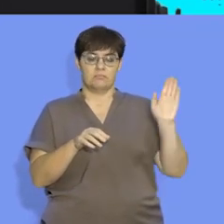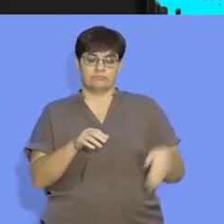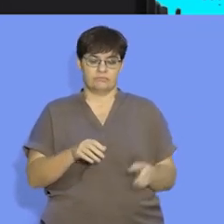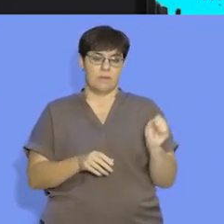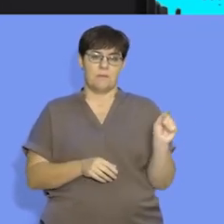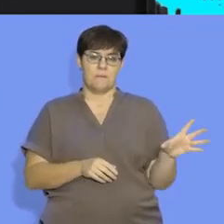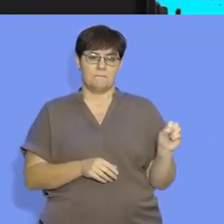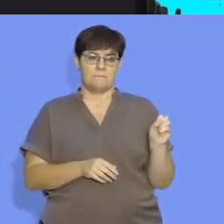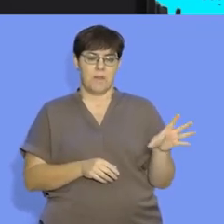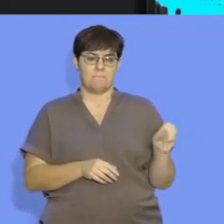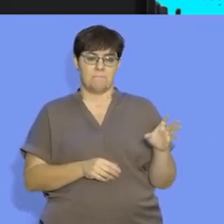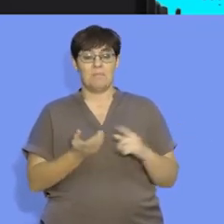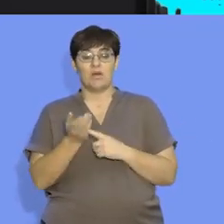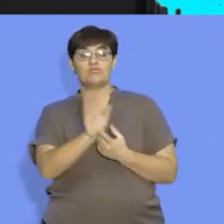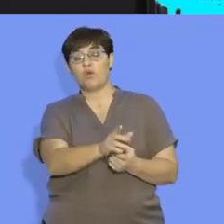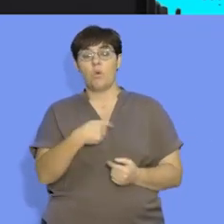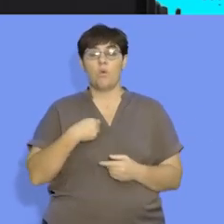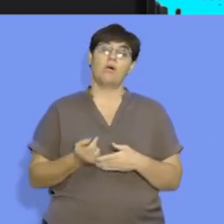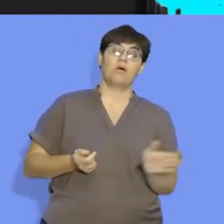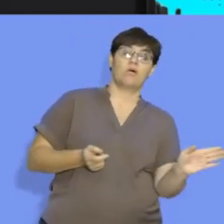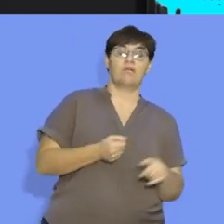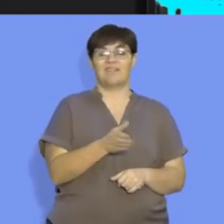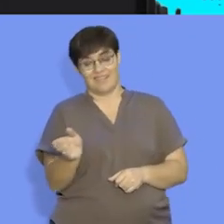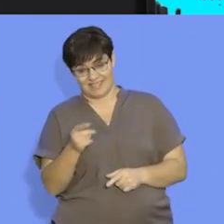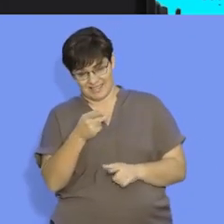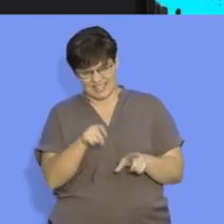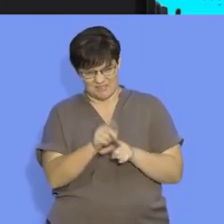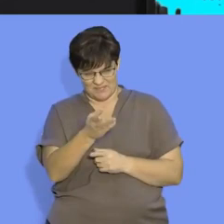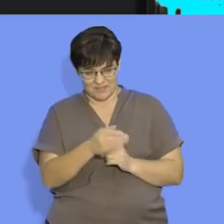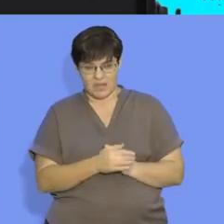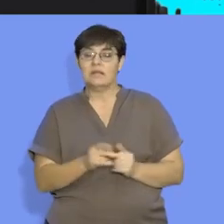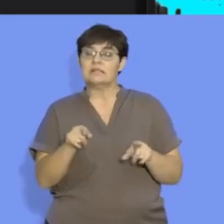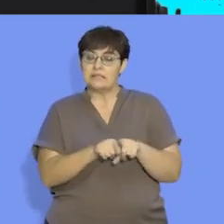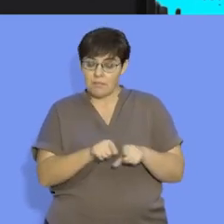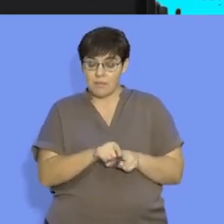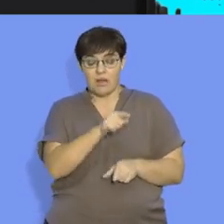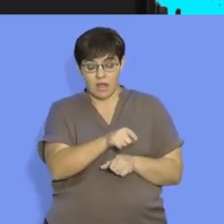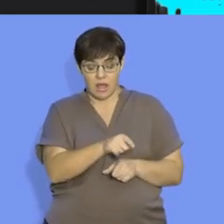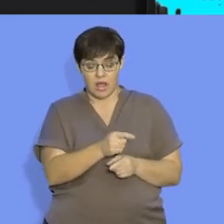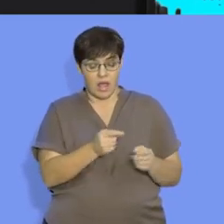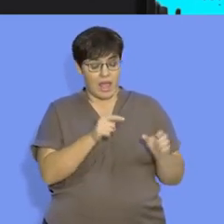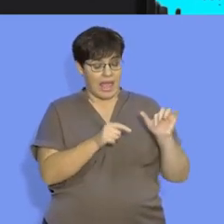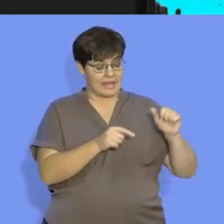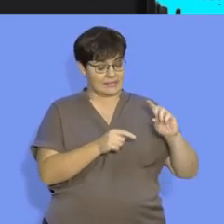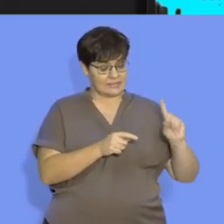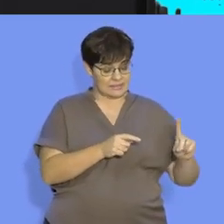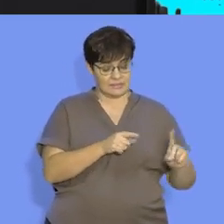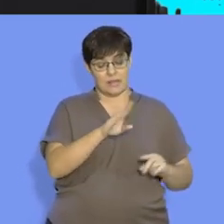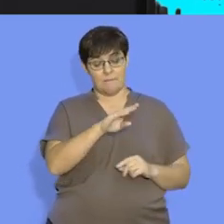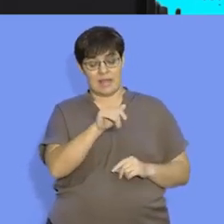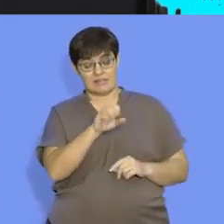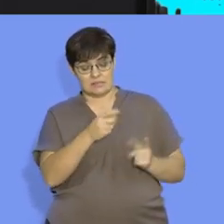of, acid-base reaction, we need to check at some point or the other as the reaction is still proceeding